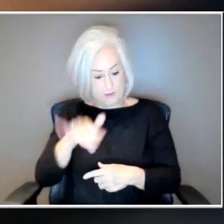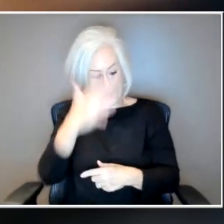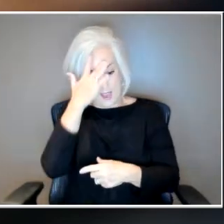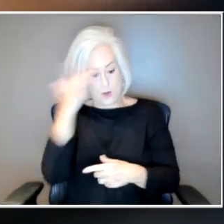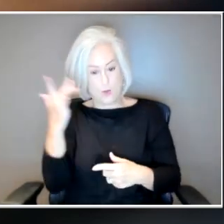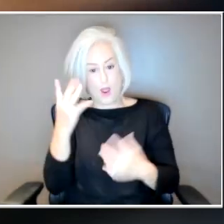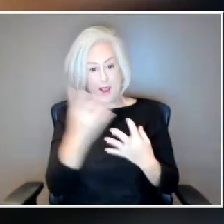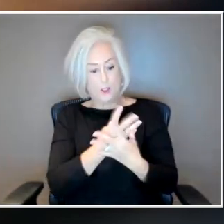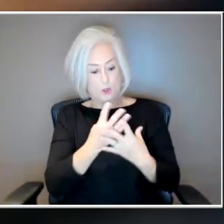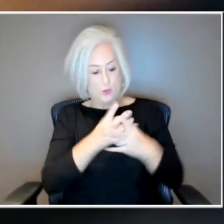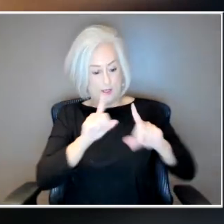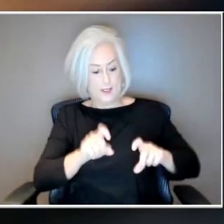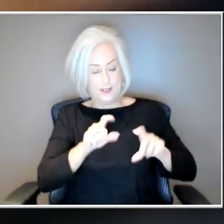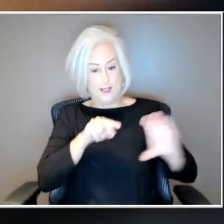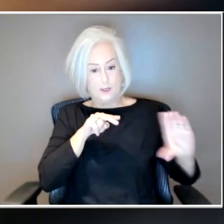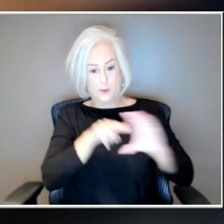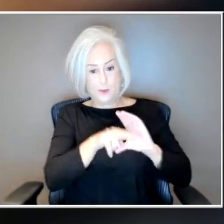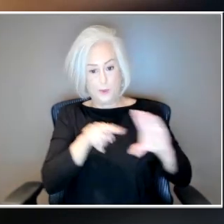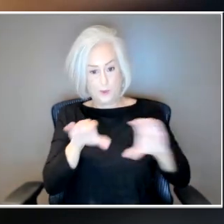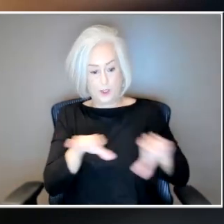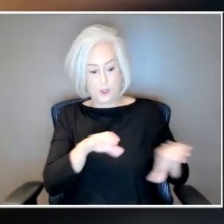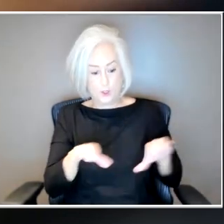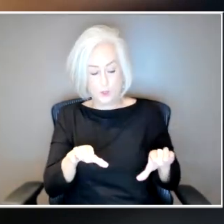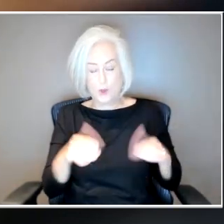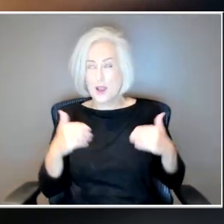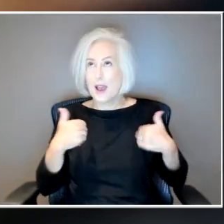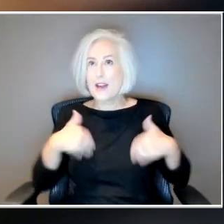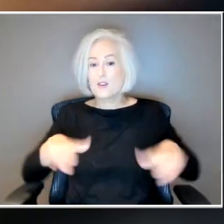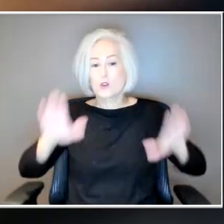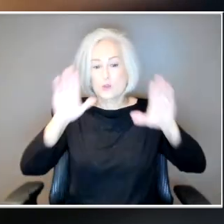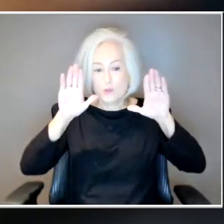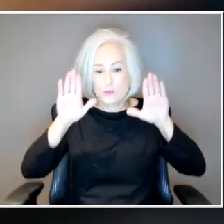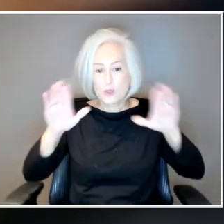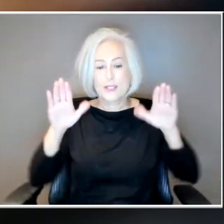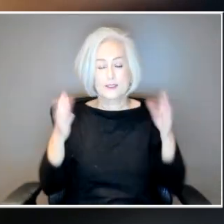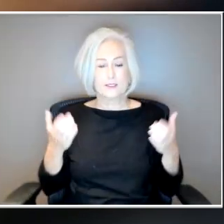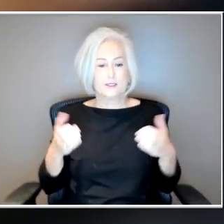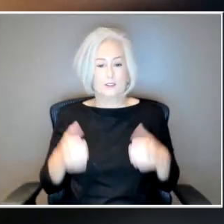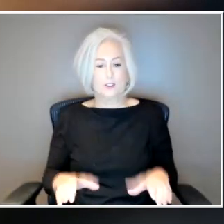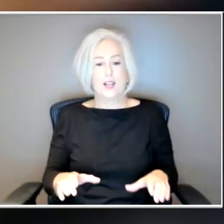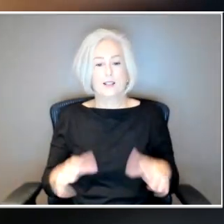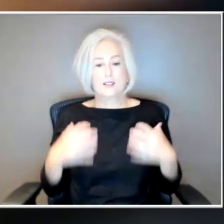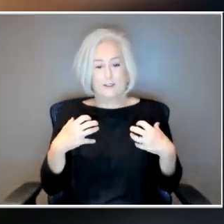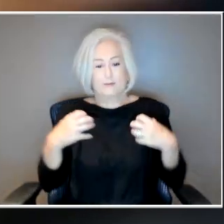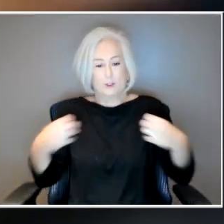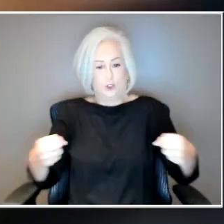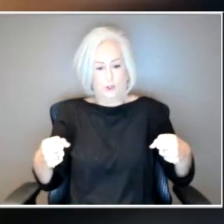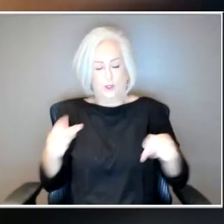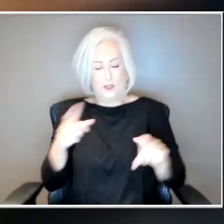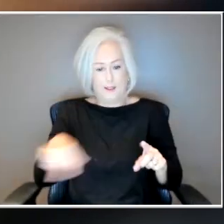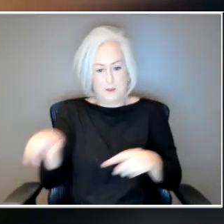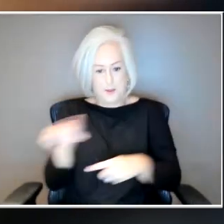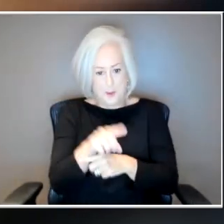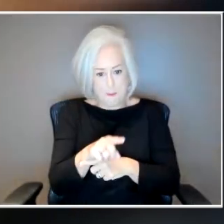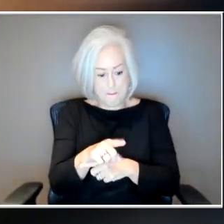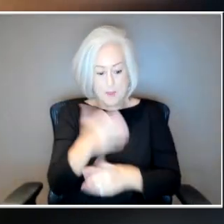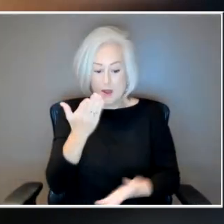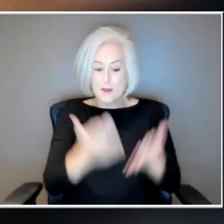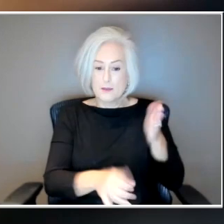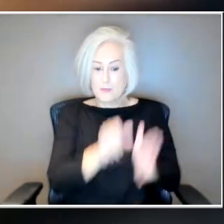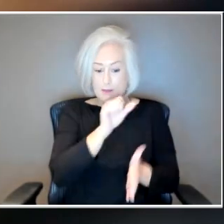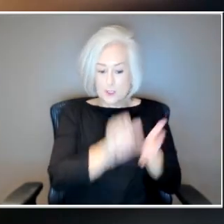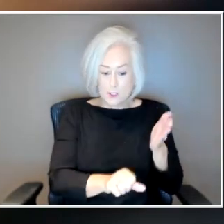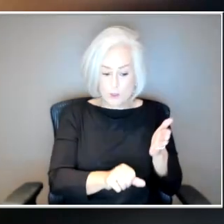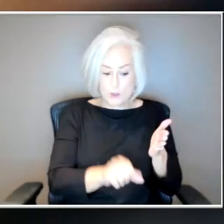to pick up, but we have an excellent chance of curing someone with lung cancer. The treatment options could be a surgery or even just